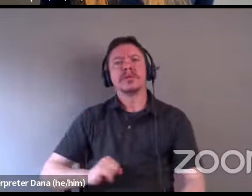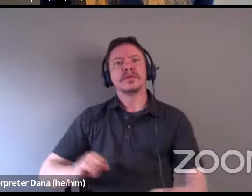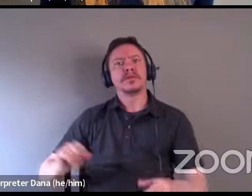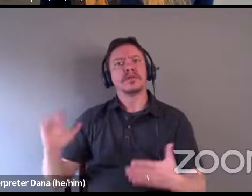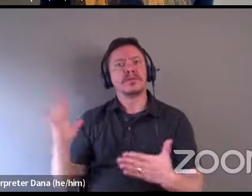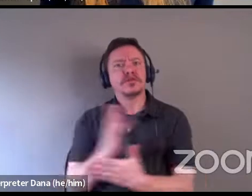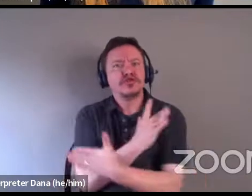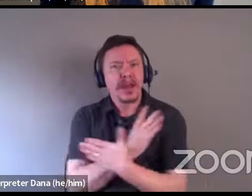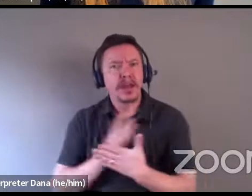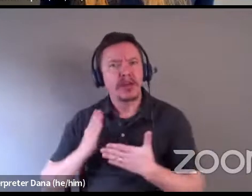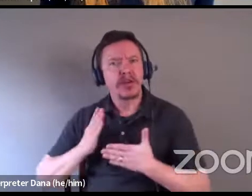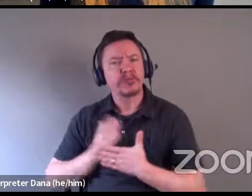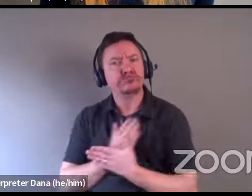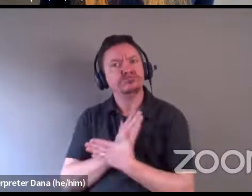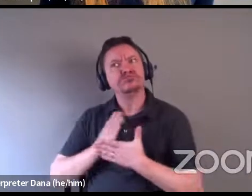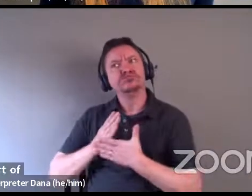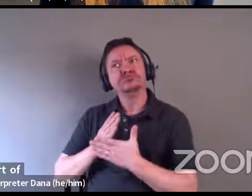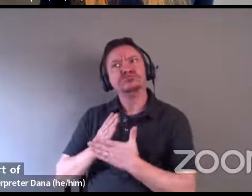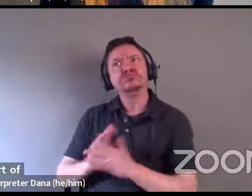sharing it.